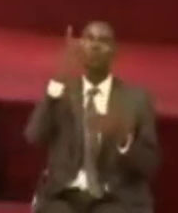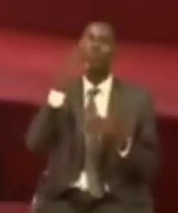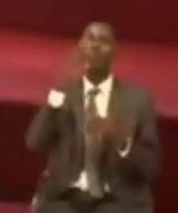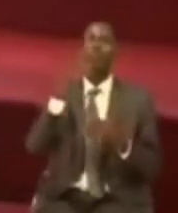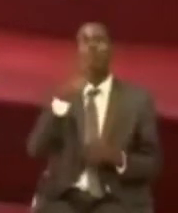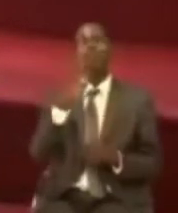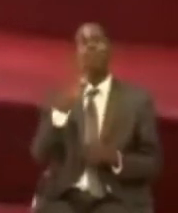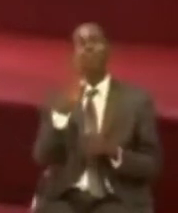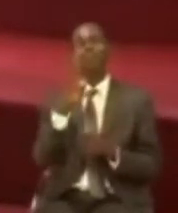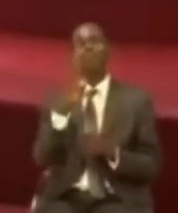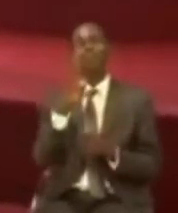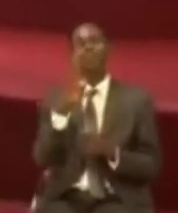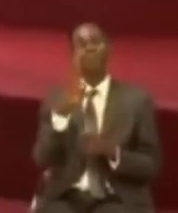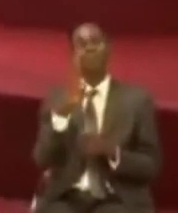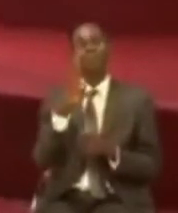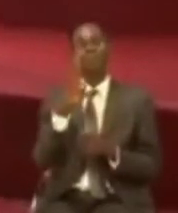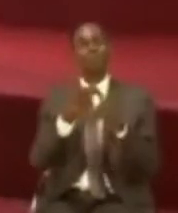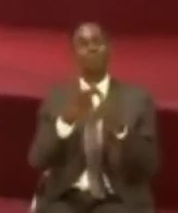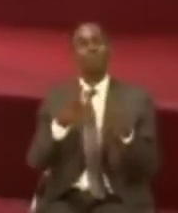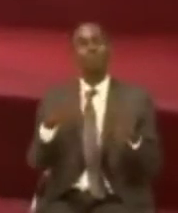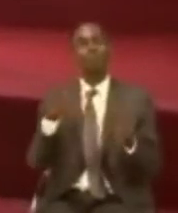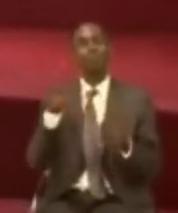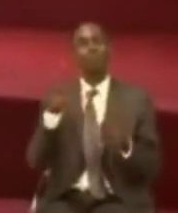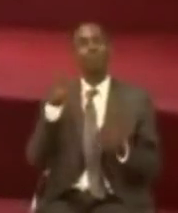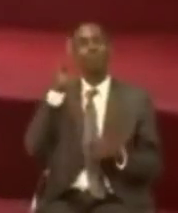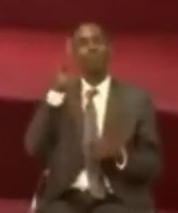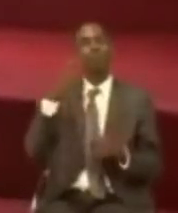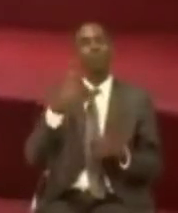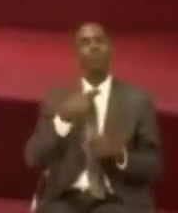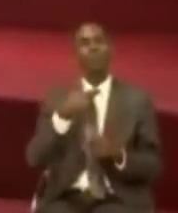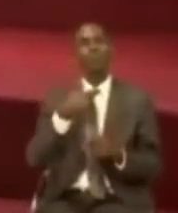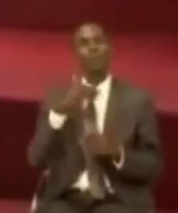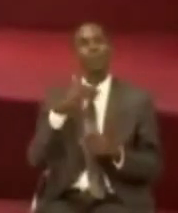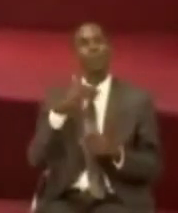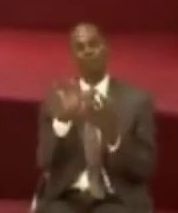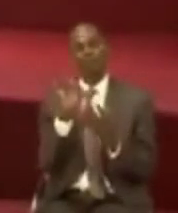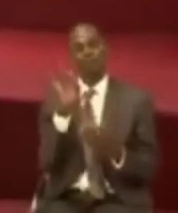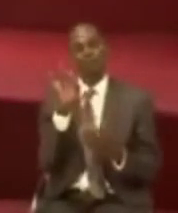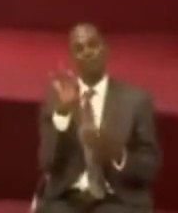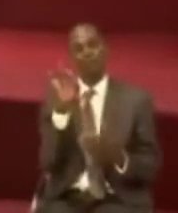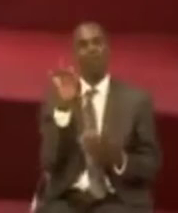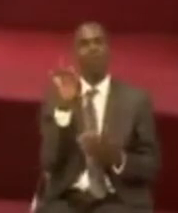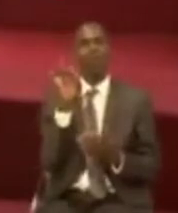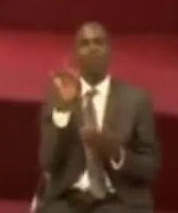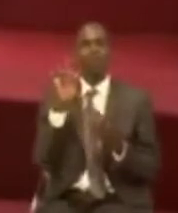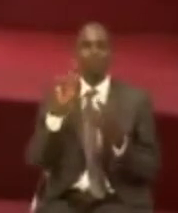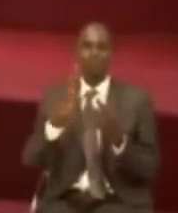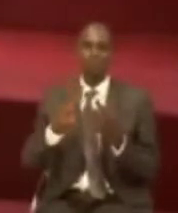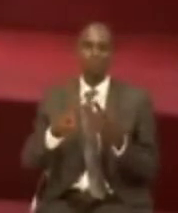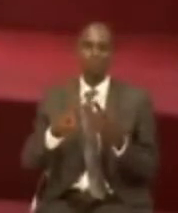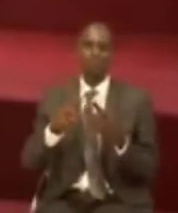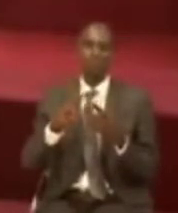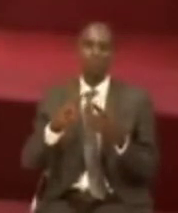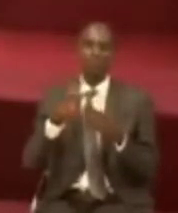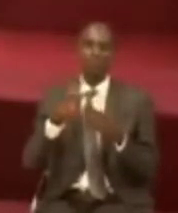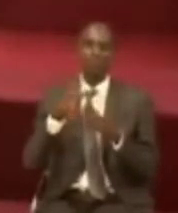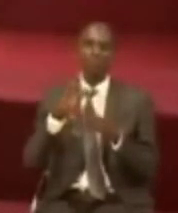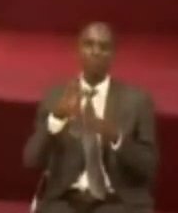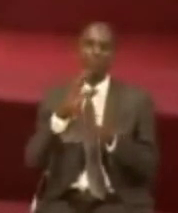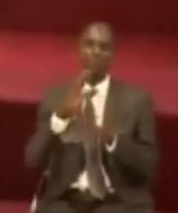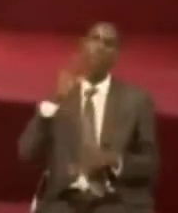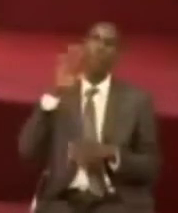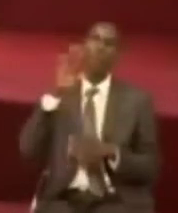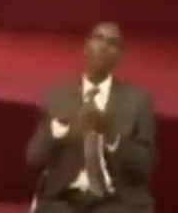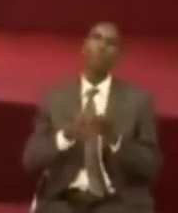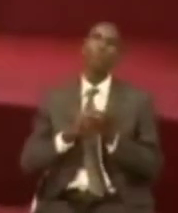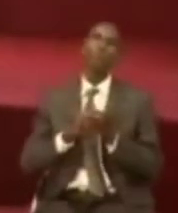but you have chosen to call me your own. Sing, you